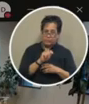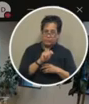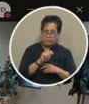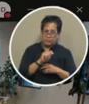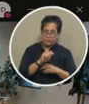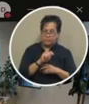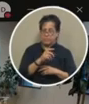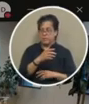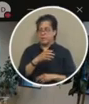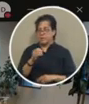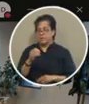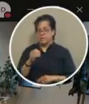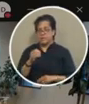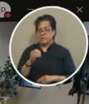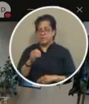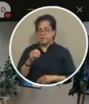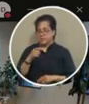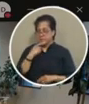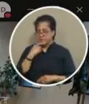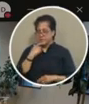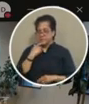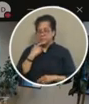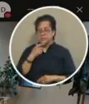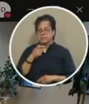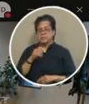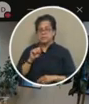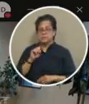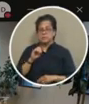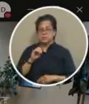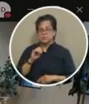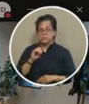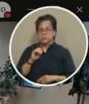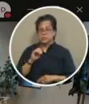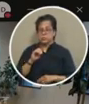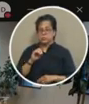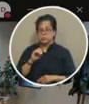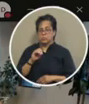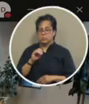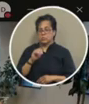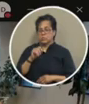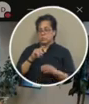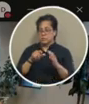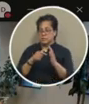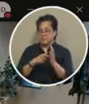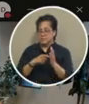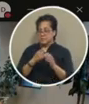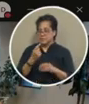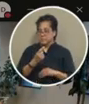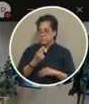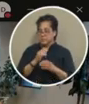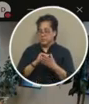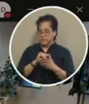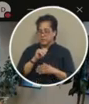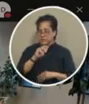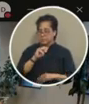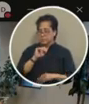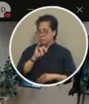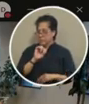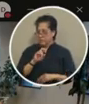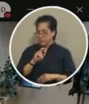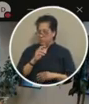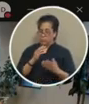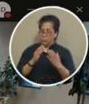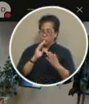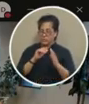ordinance just simply speaks to not having them evicted. So that is something that I think the mayor's going to